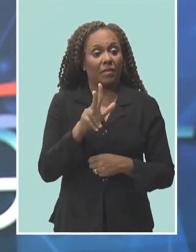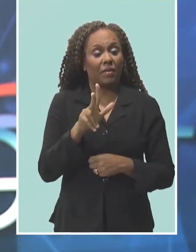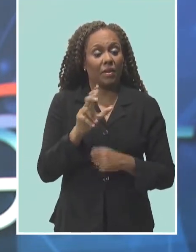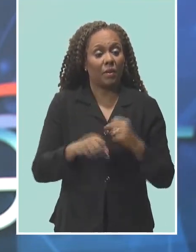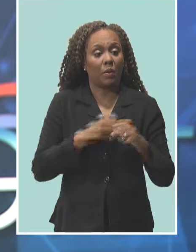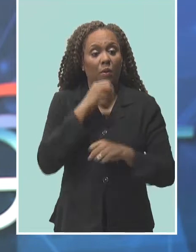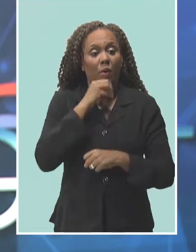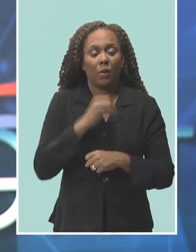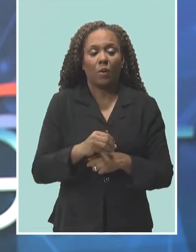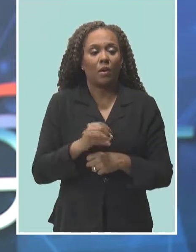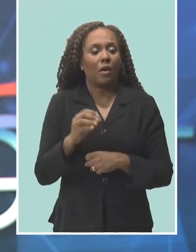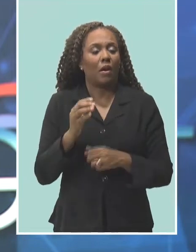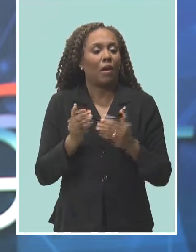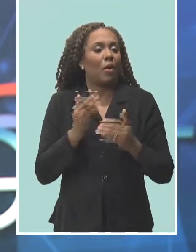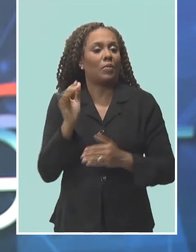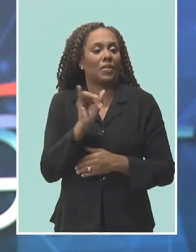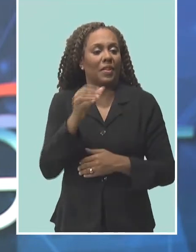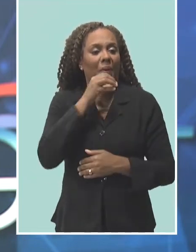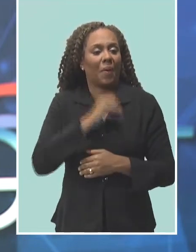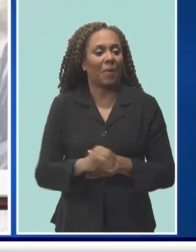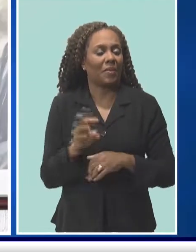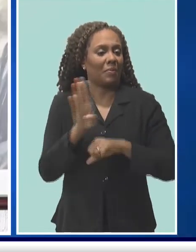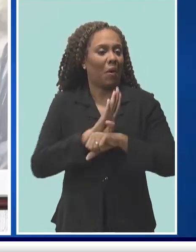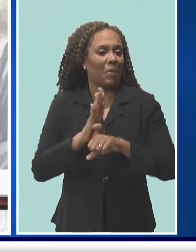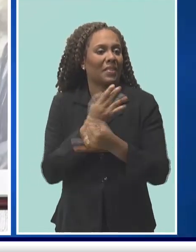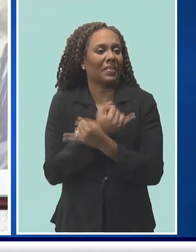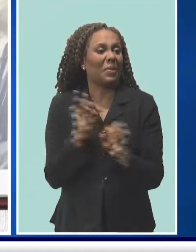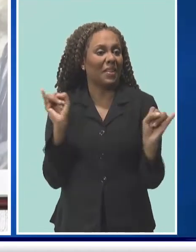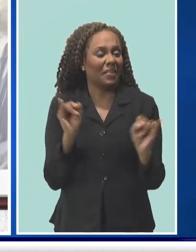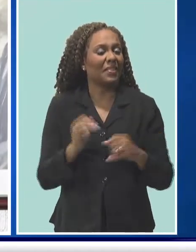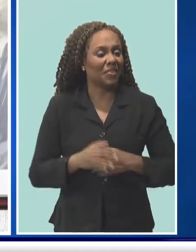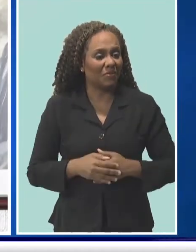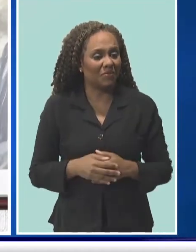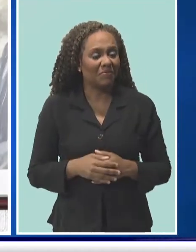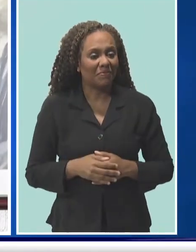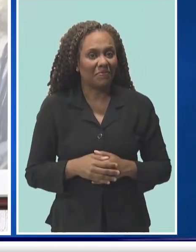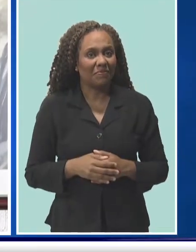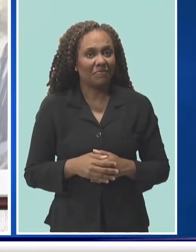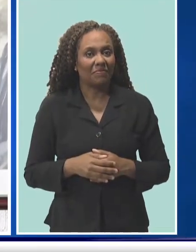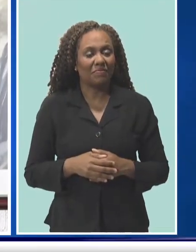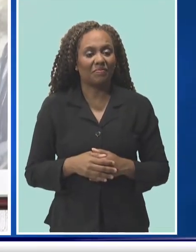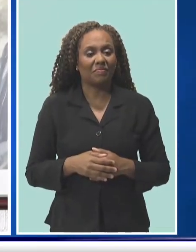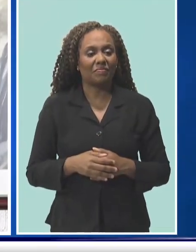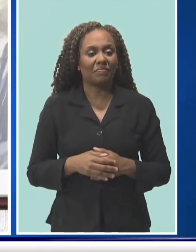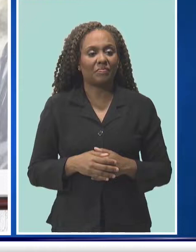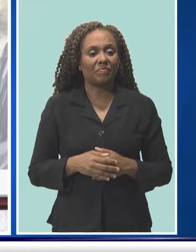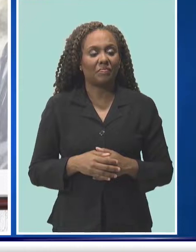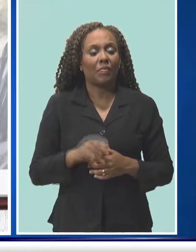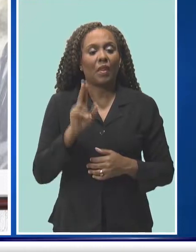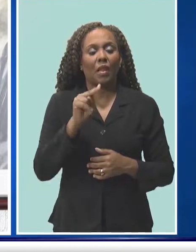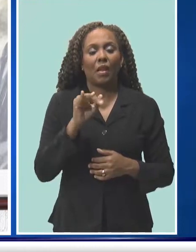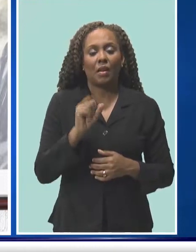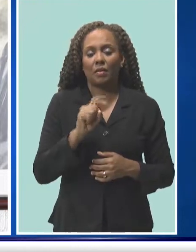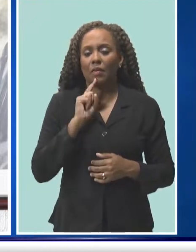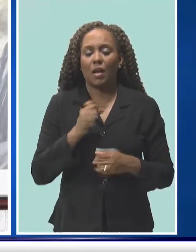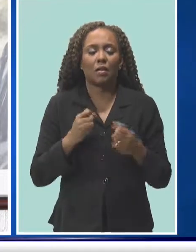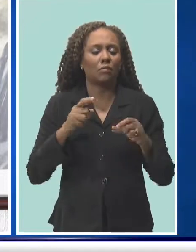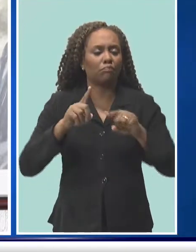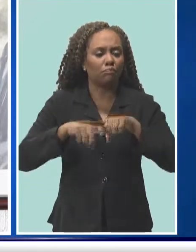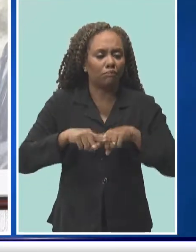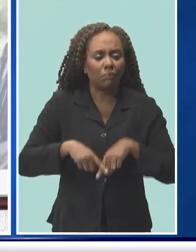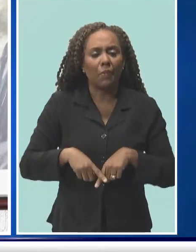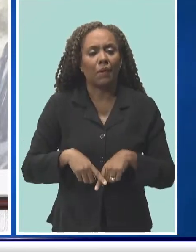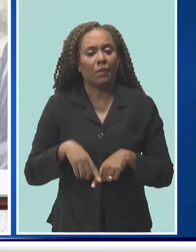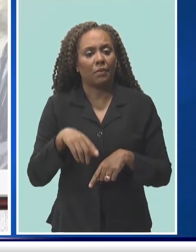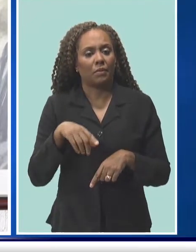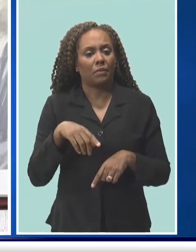Barbados as an independent country. It has been our society's spear and shield, our economy's critical supply